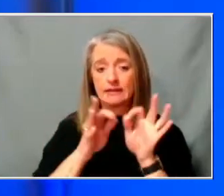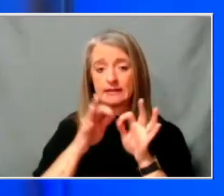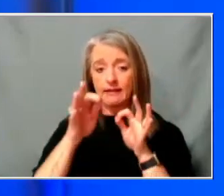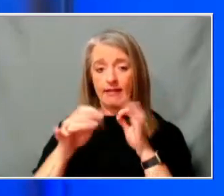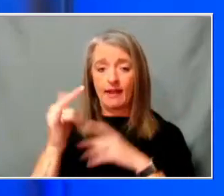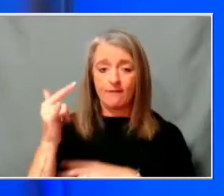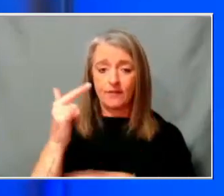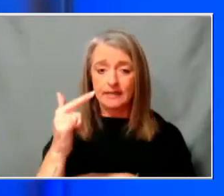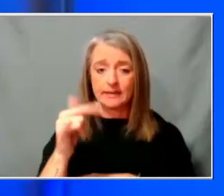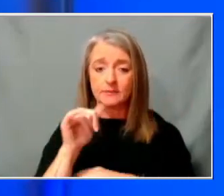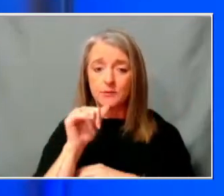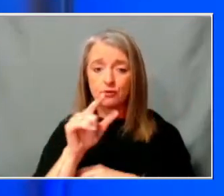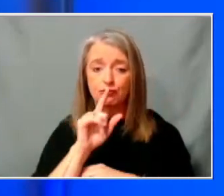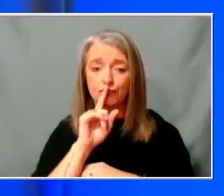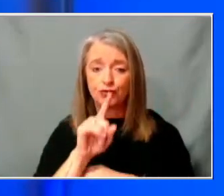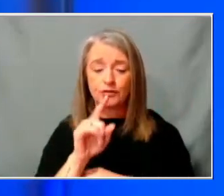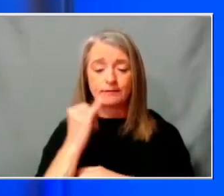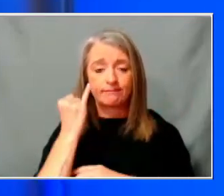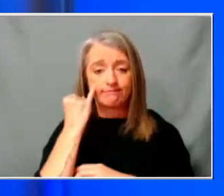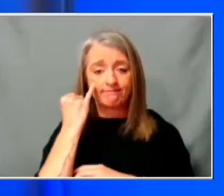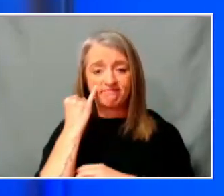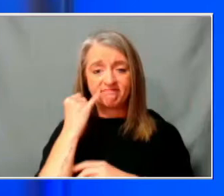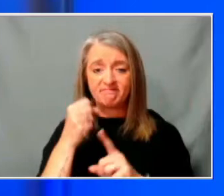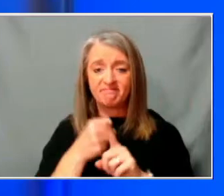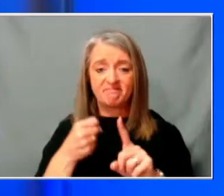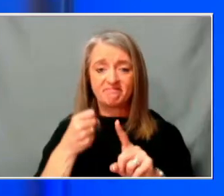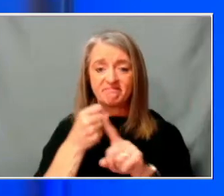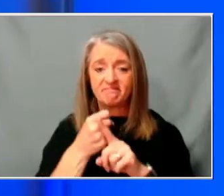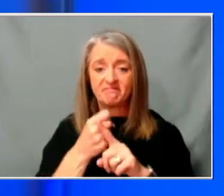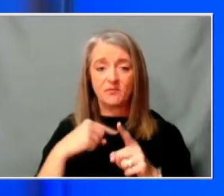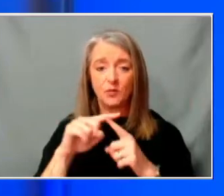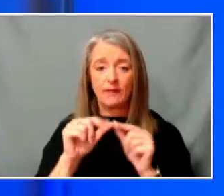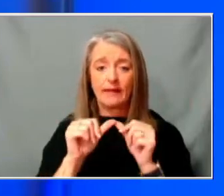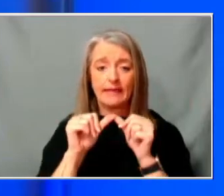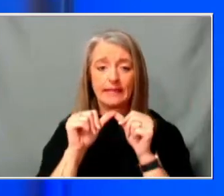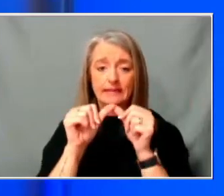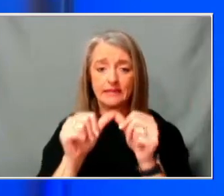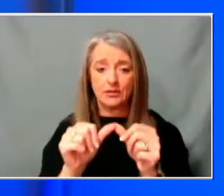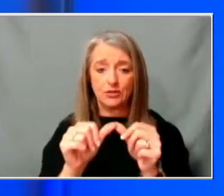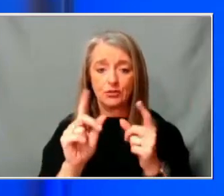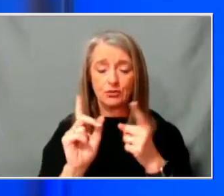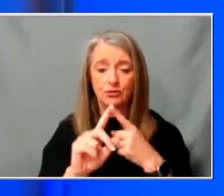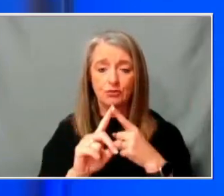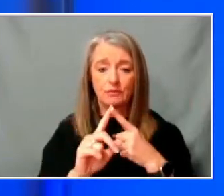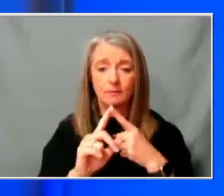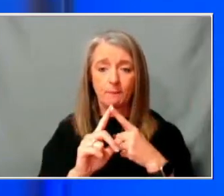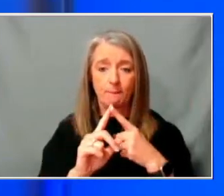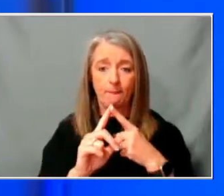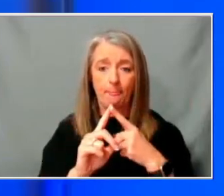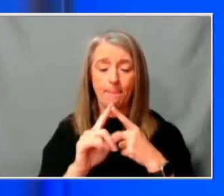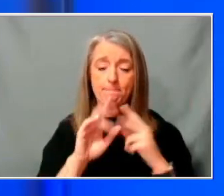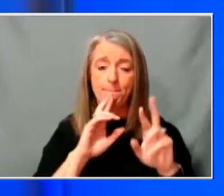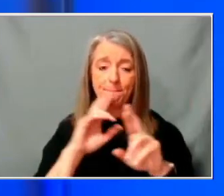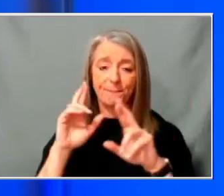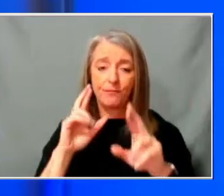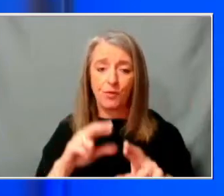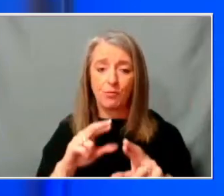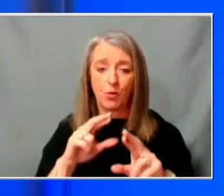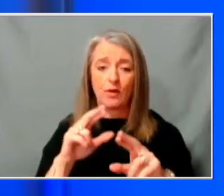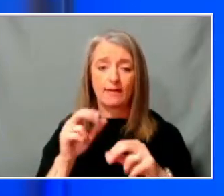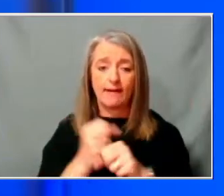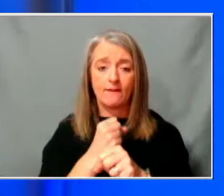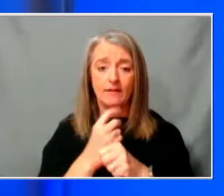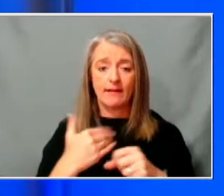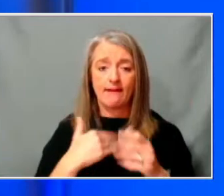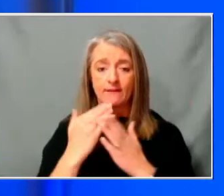I'm not sure really it had any impact when they were continuing to report on those and have their